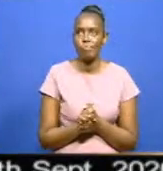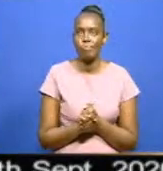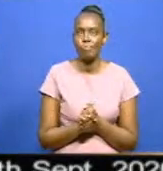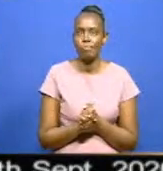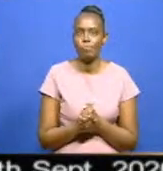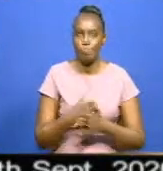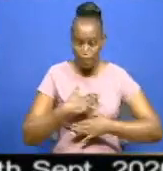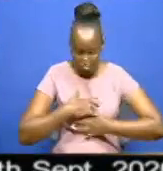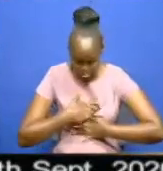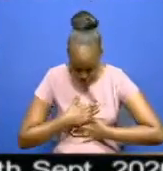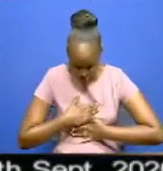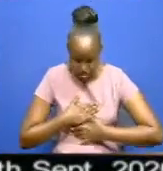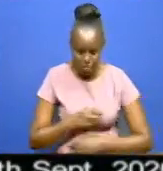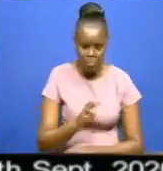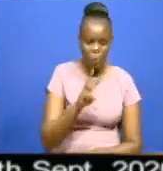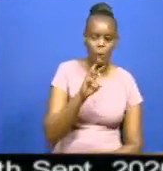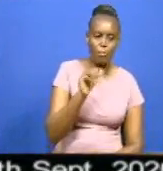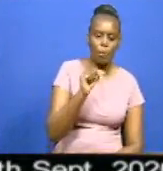Honorable Wangwe.